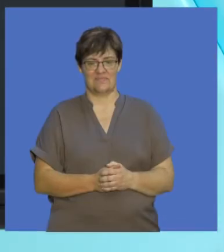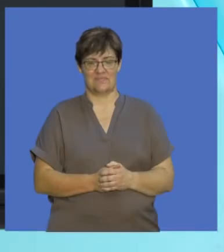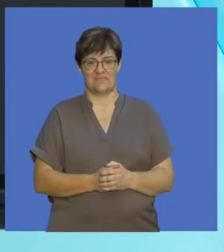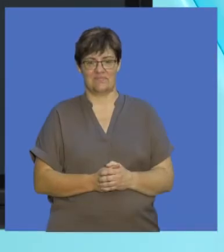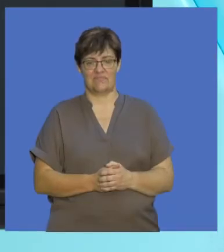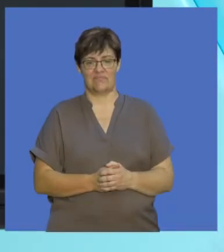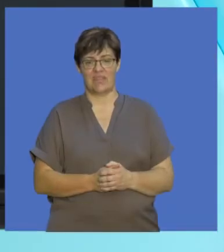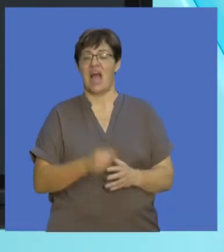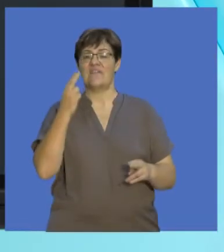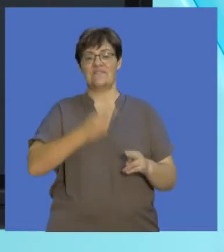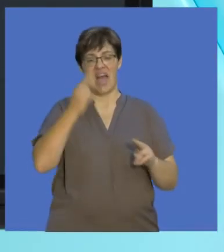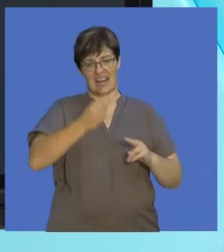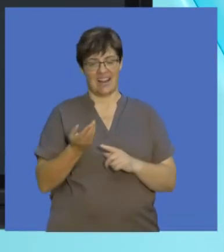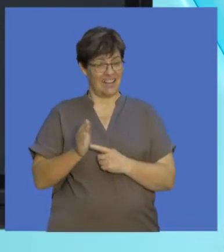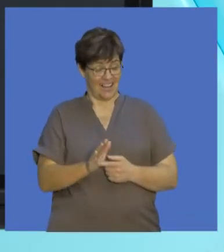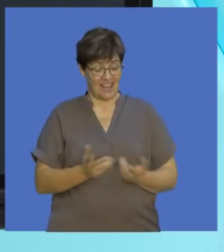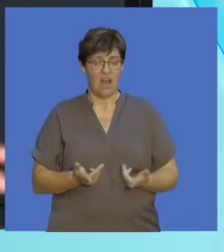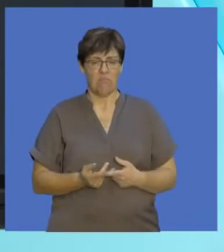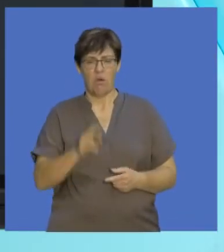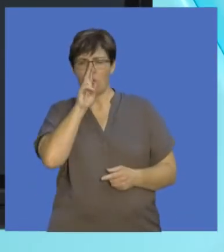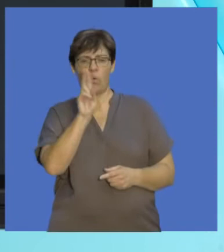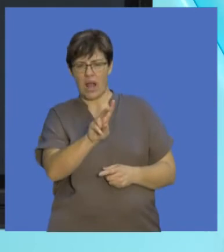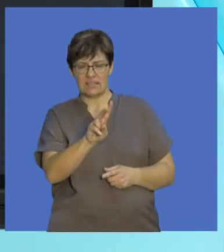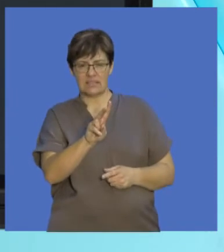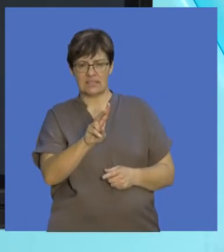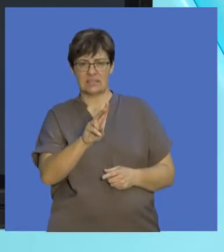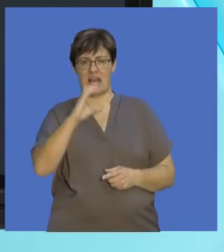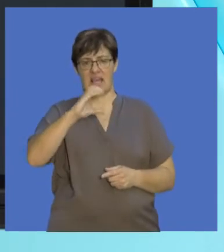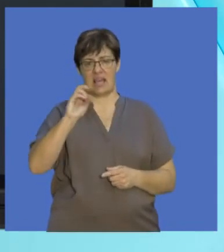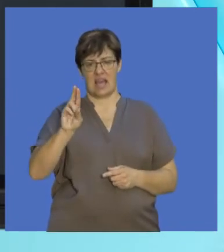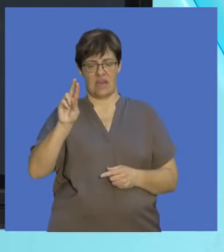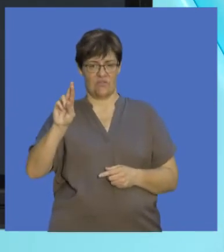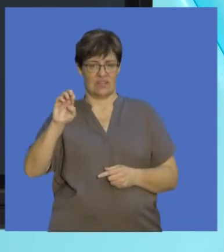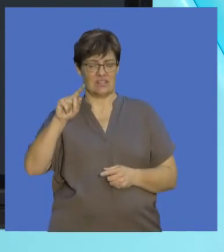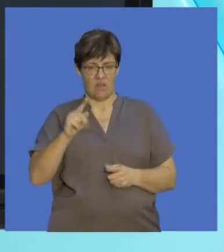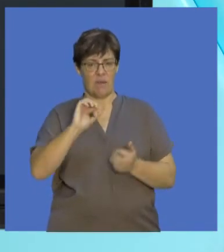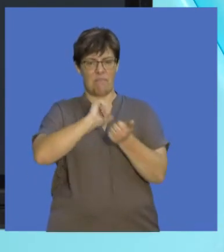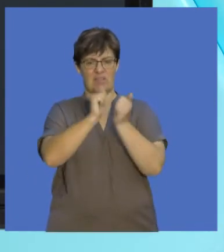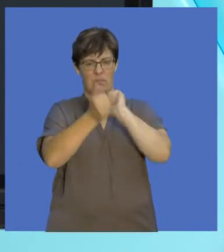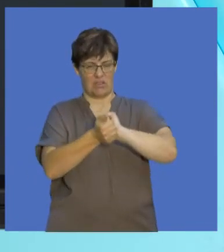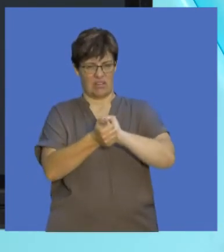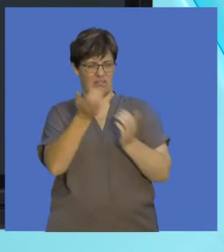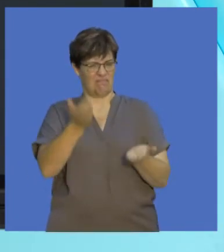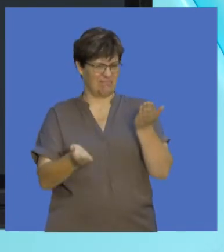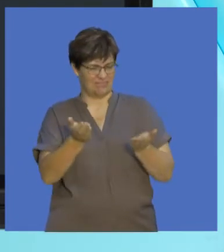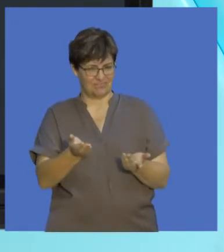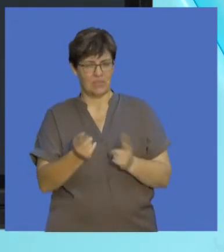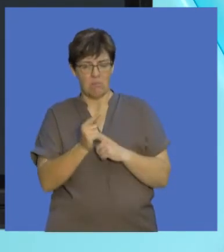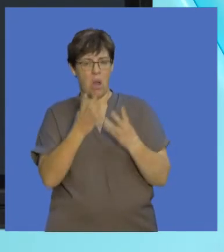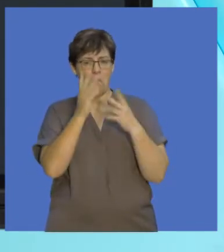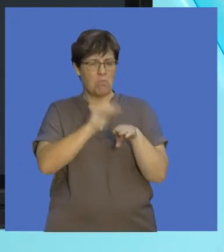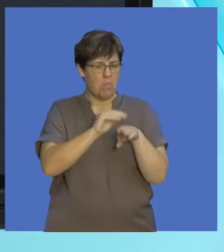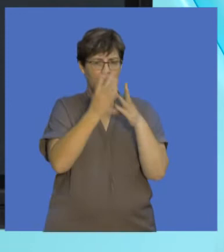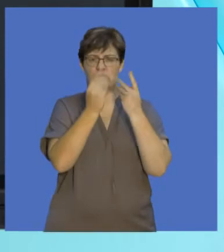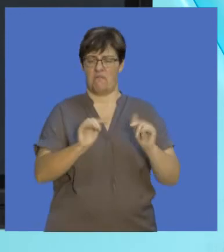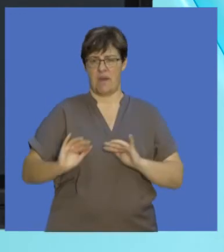Welcome back to our final segment. Now we're looking at the concept of current in terms of, the mathematical equation. How exactly do we solve problems